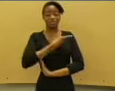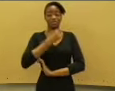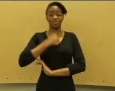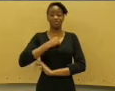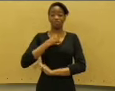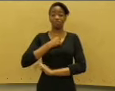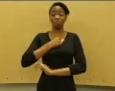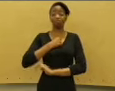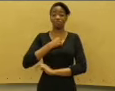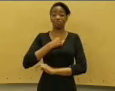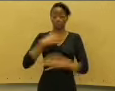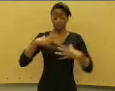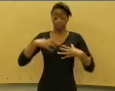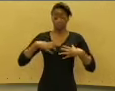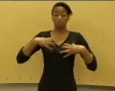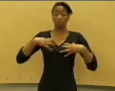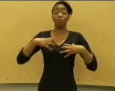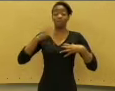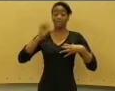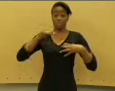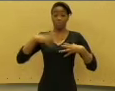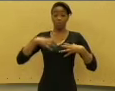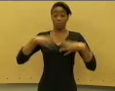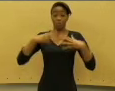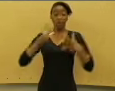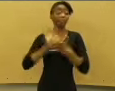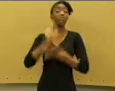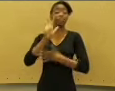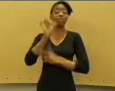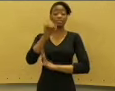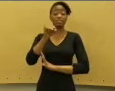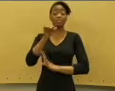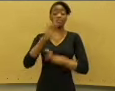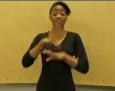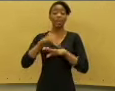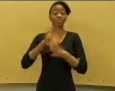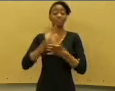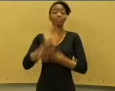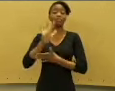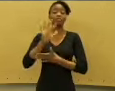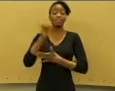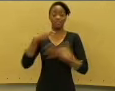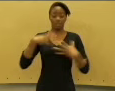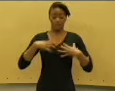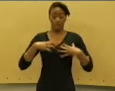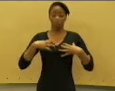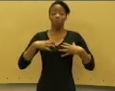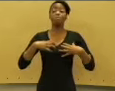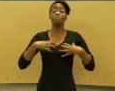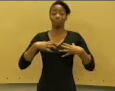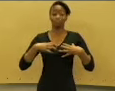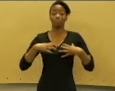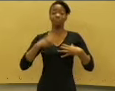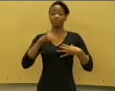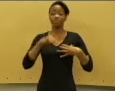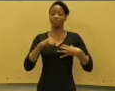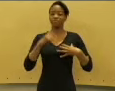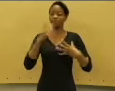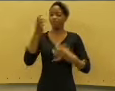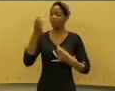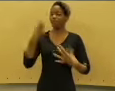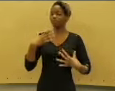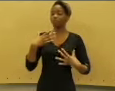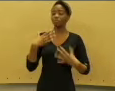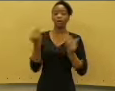my daughter is developing, and she's a teenager, and unfortunately, she's growing breasts, and she was telling me how